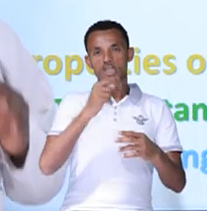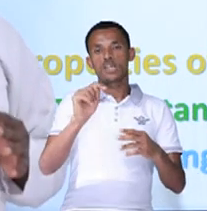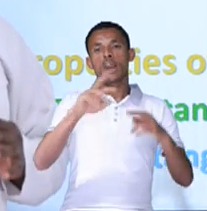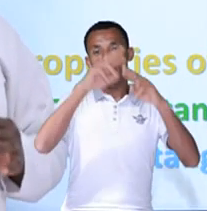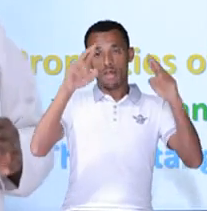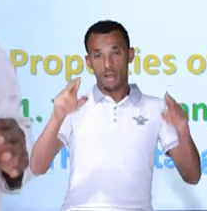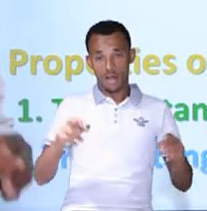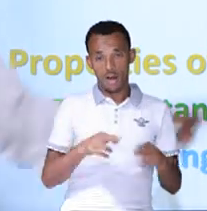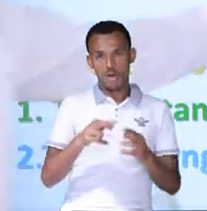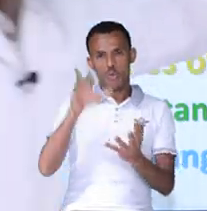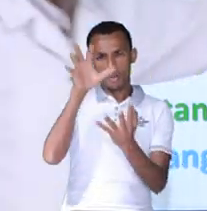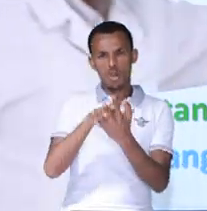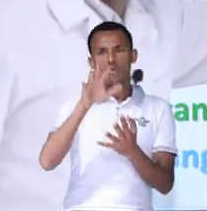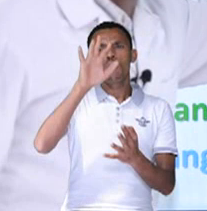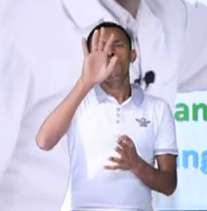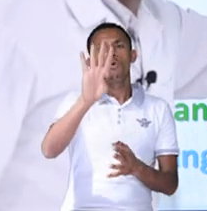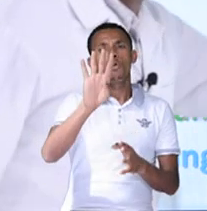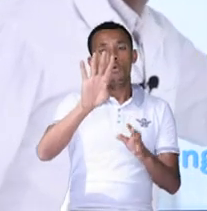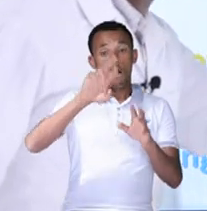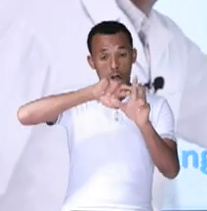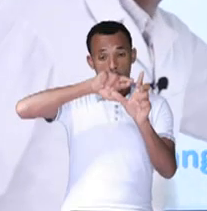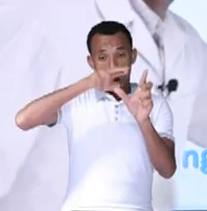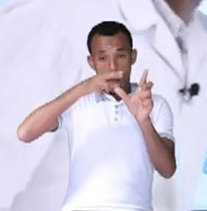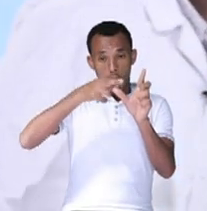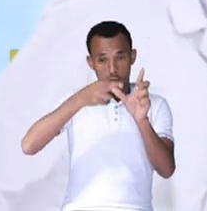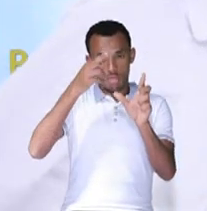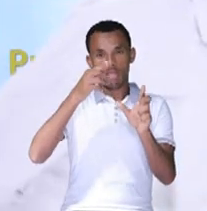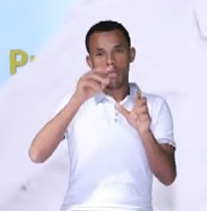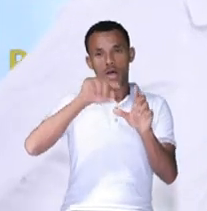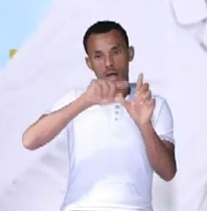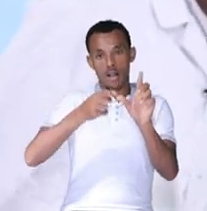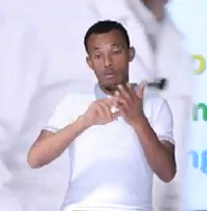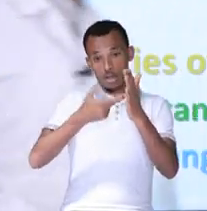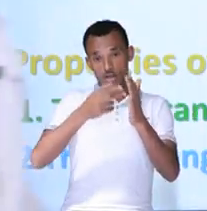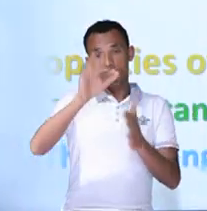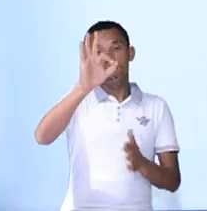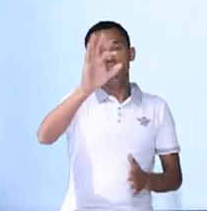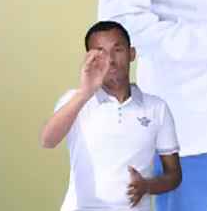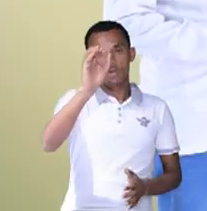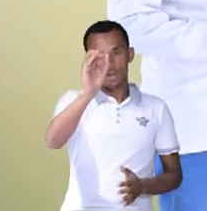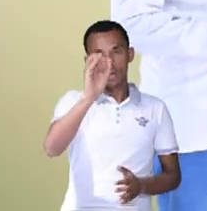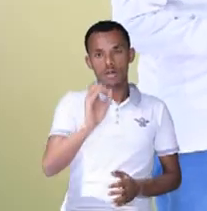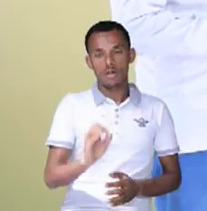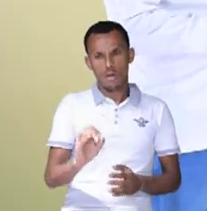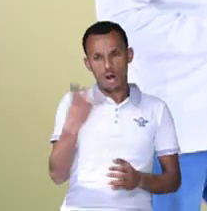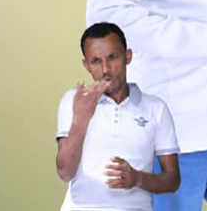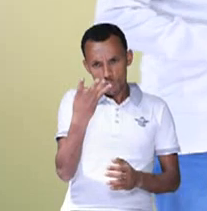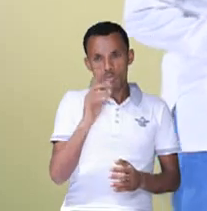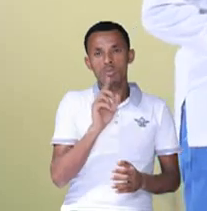right angles. 4 right angle, 90 degree. 4 right angles.